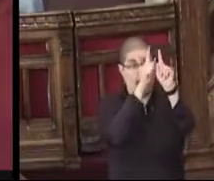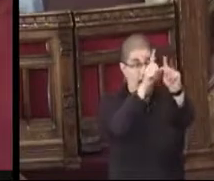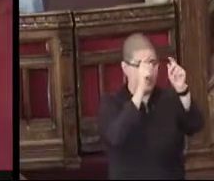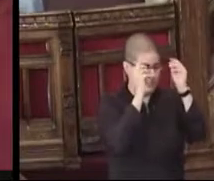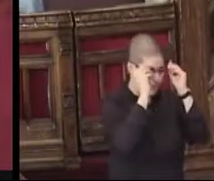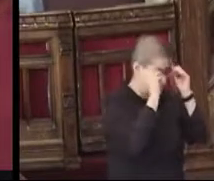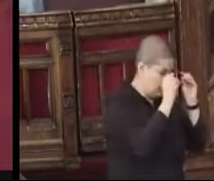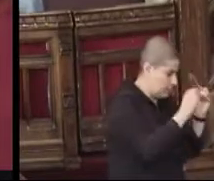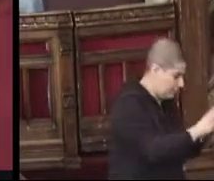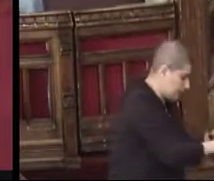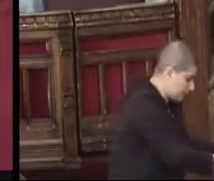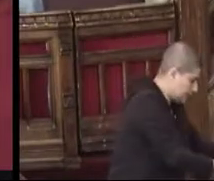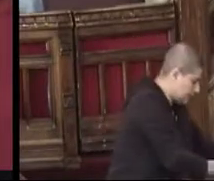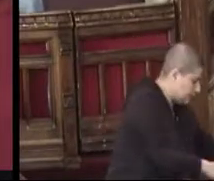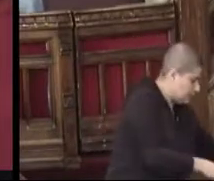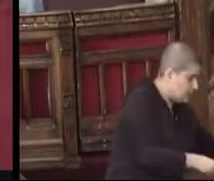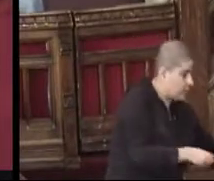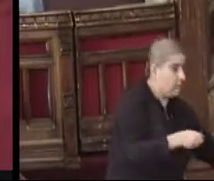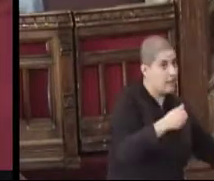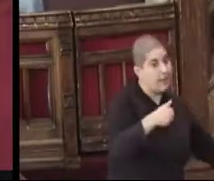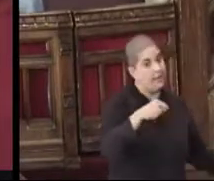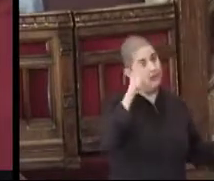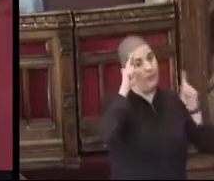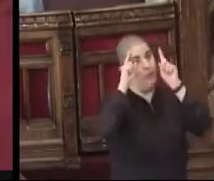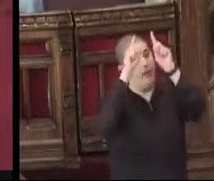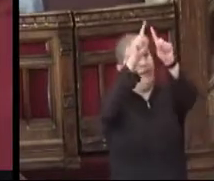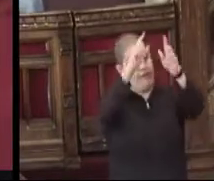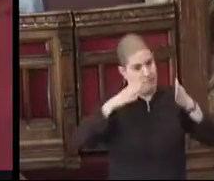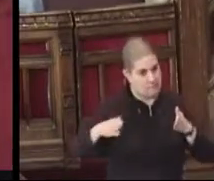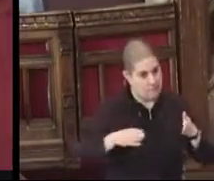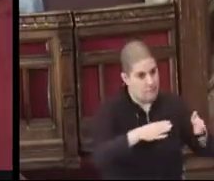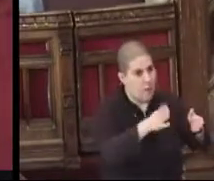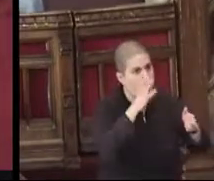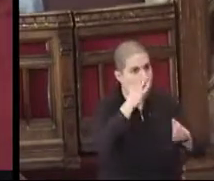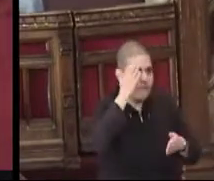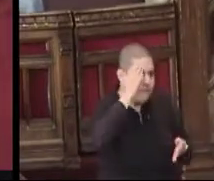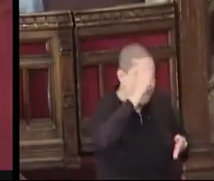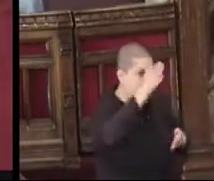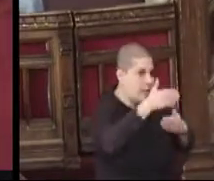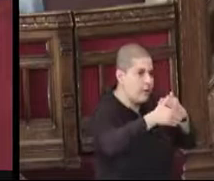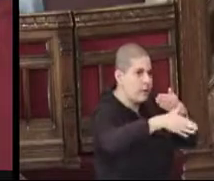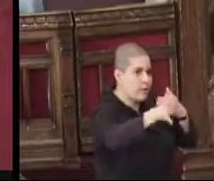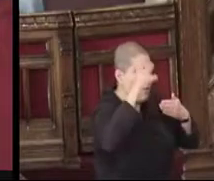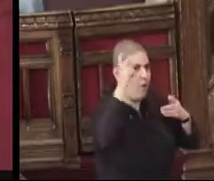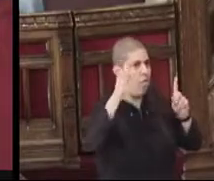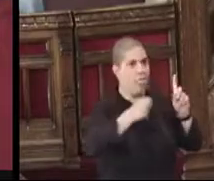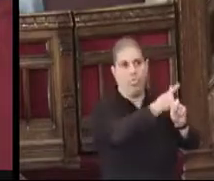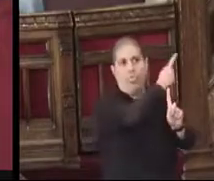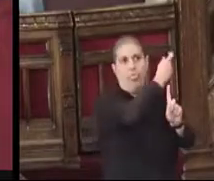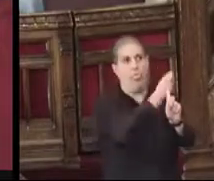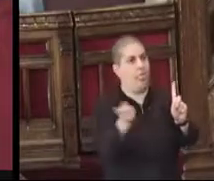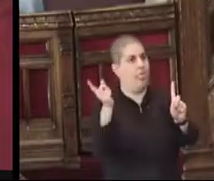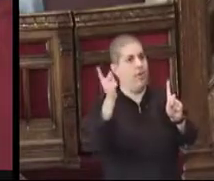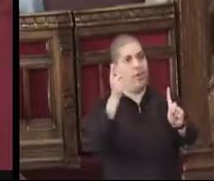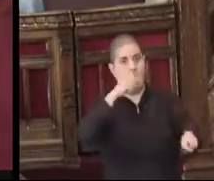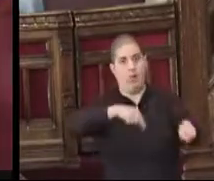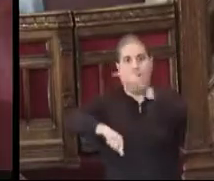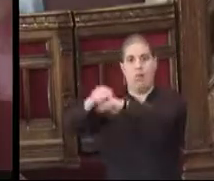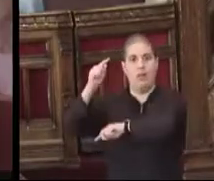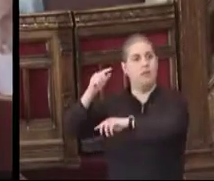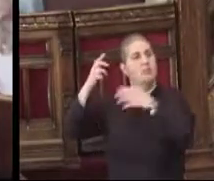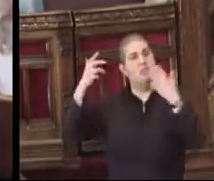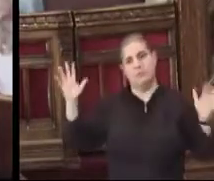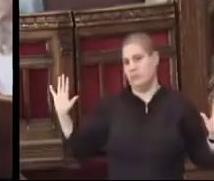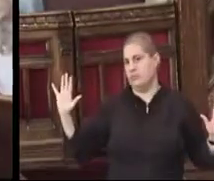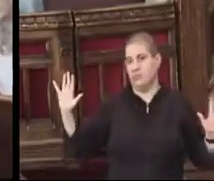backward. And we don't want to go backwards. And as Diana Butler Bass said, we cannot go back. We should not want to go